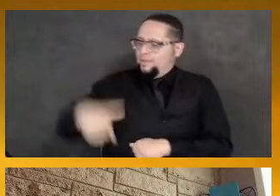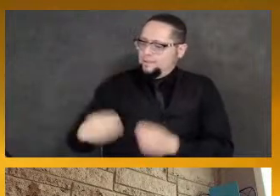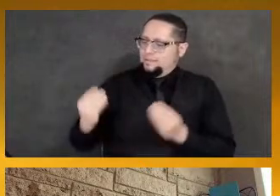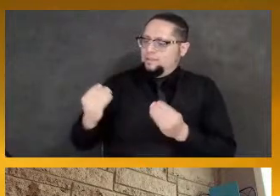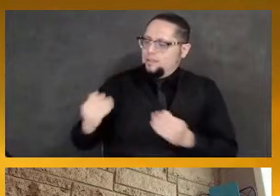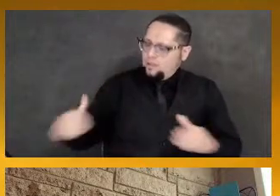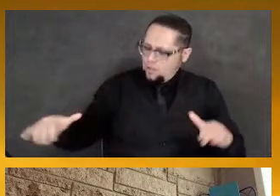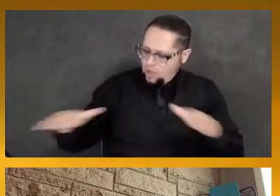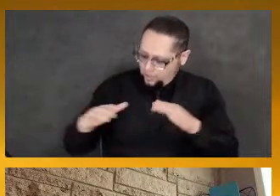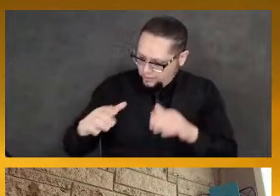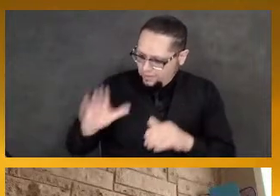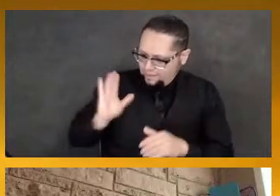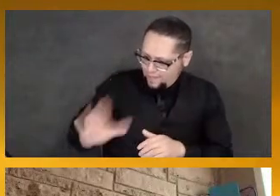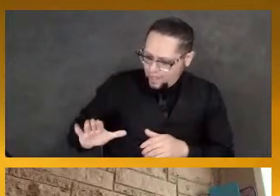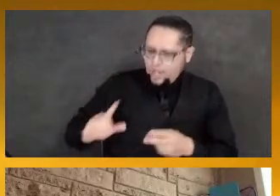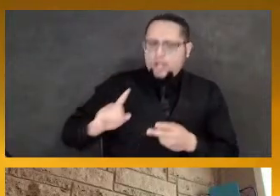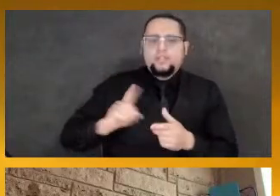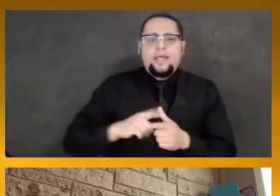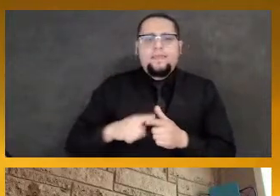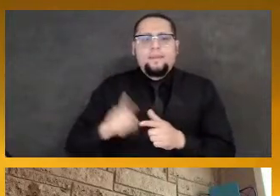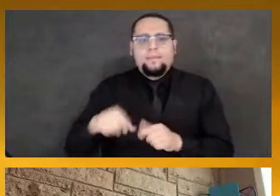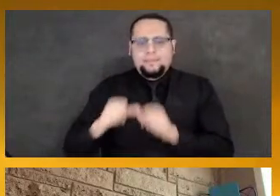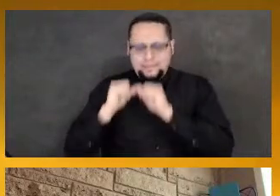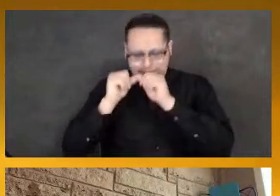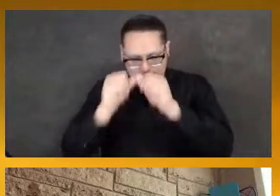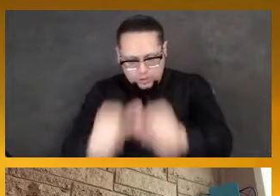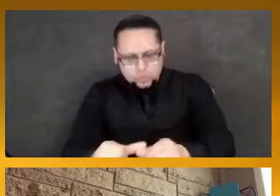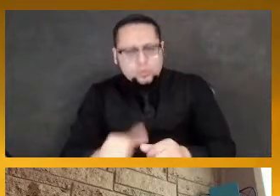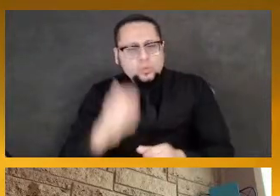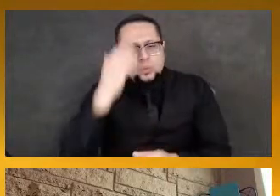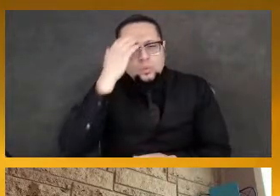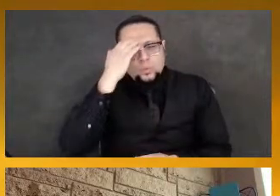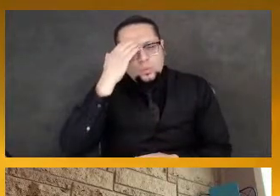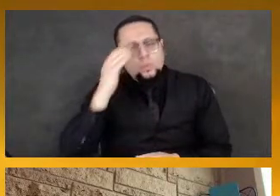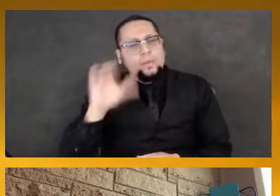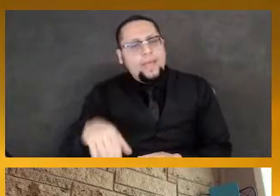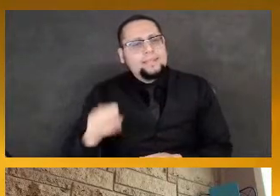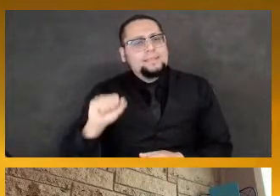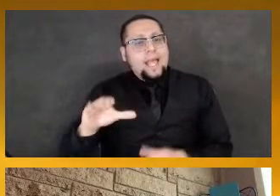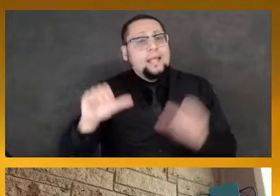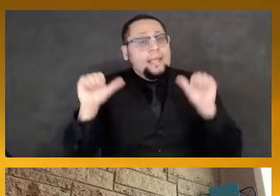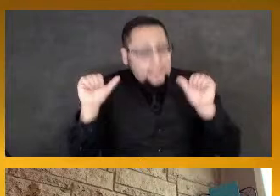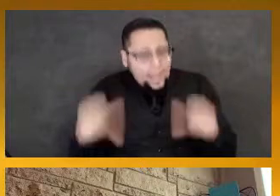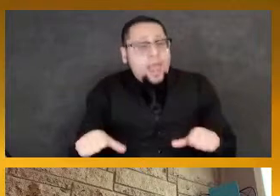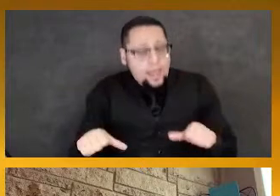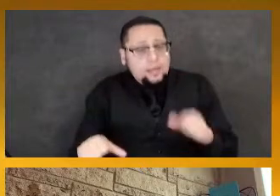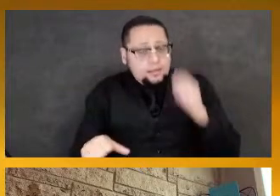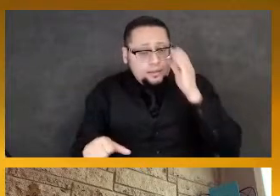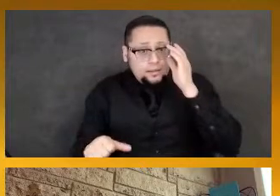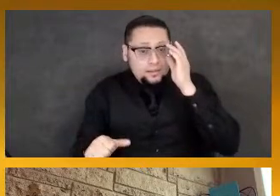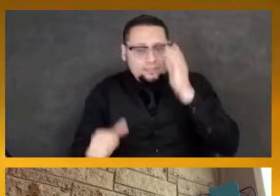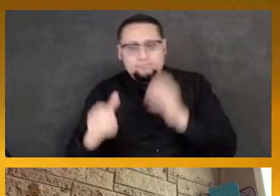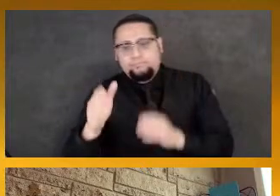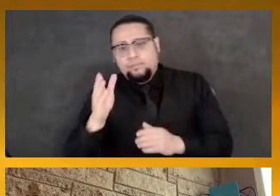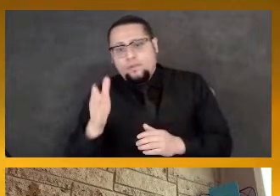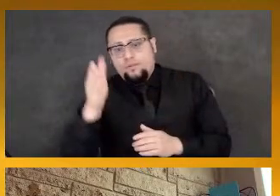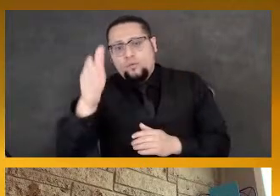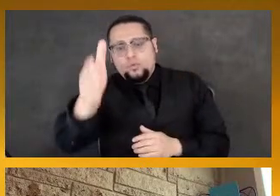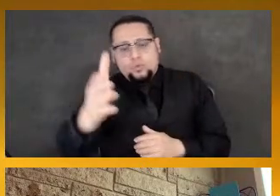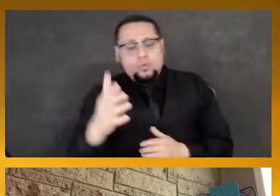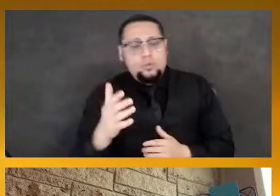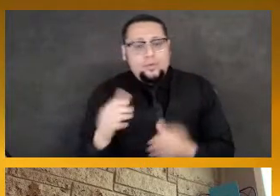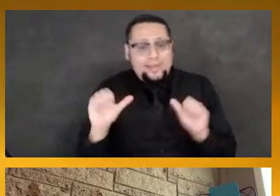acknowledgements or other type of actionable items that SAC may tend to take, you know, in the future. I just recommend that